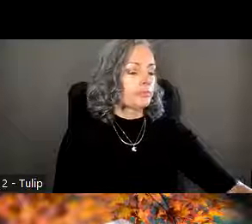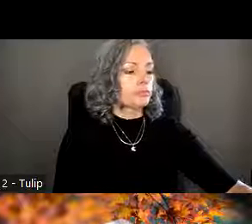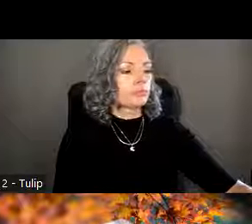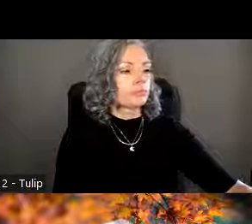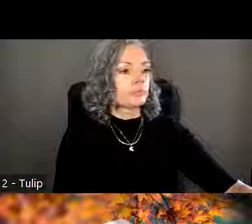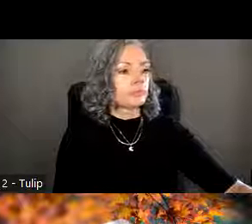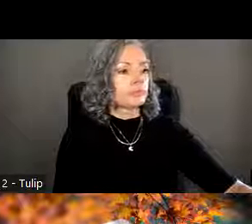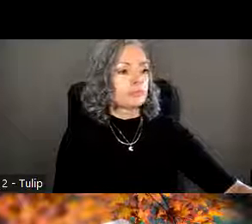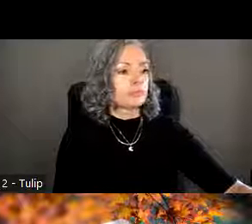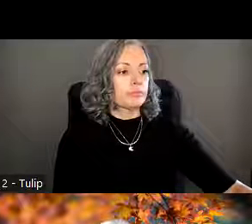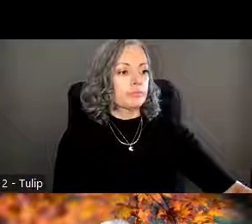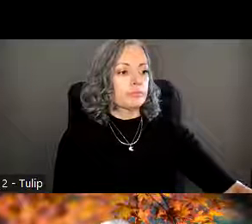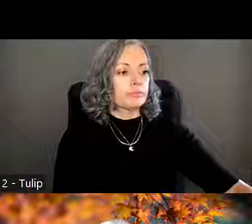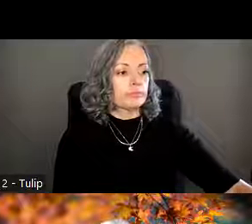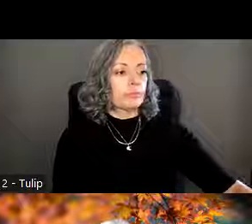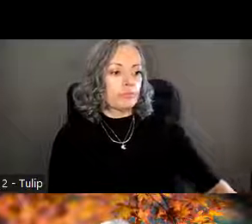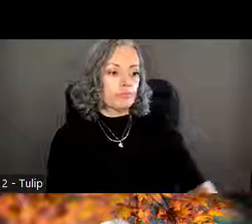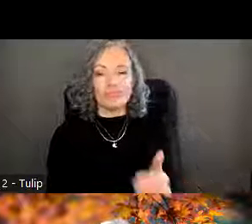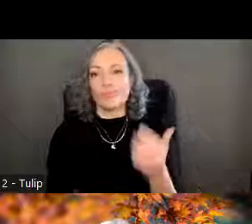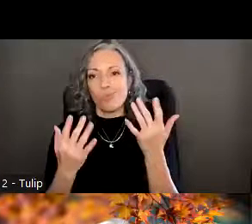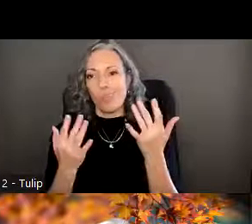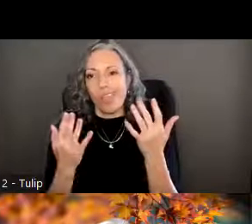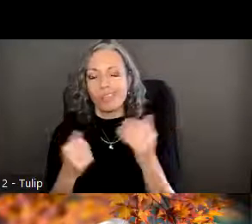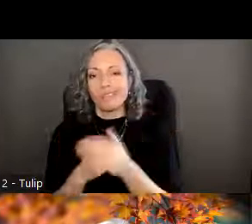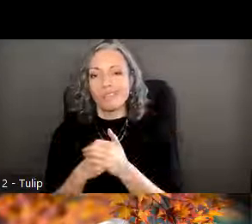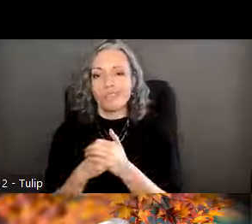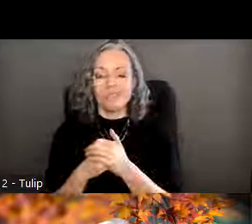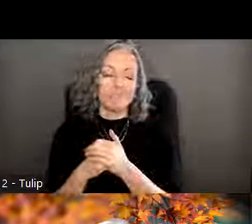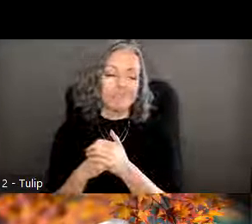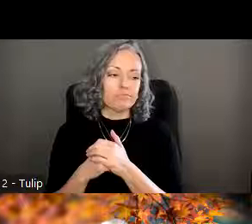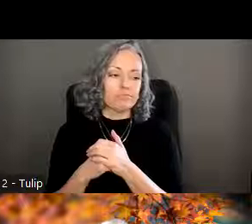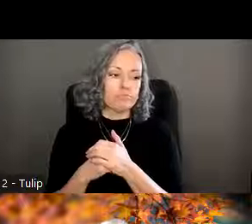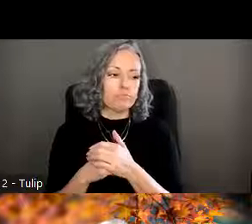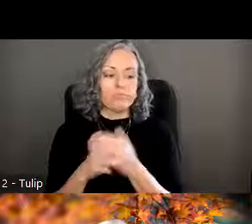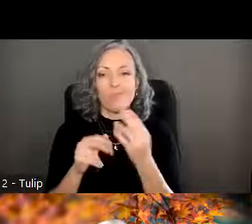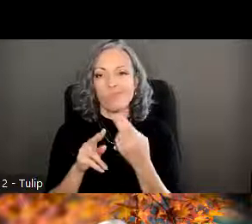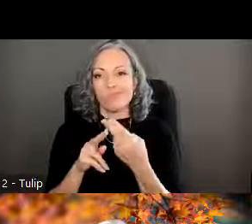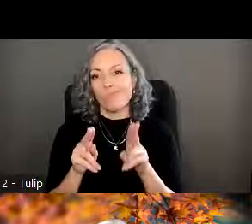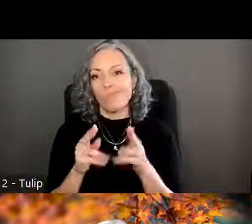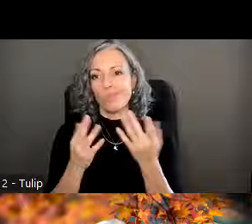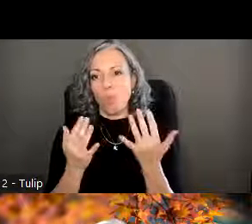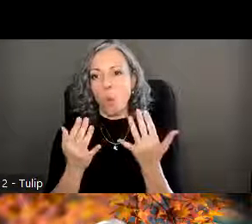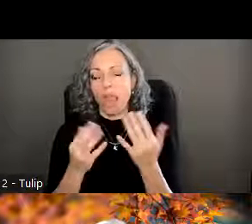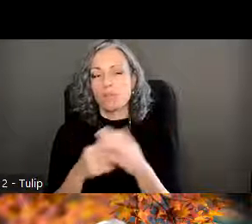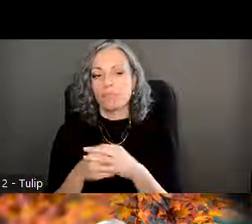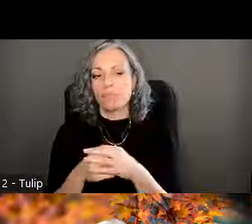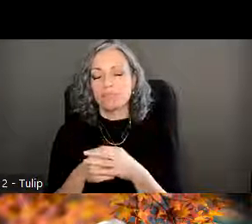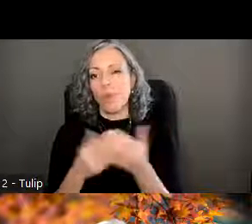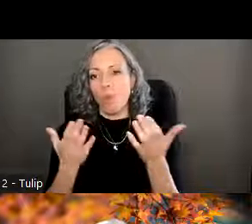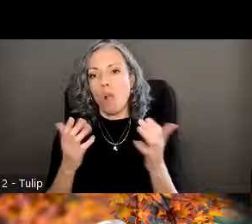We're just waiting a couple more moments for folks to get on and get settled.